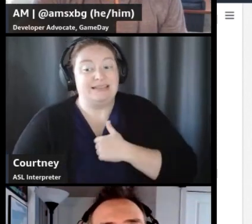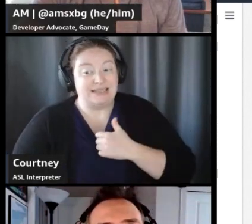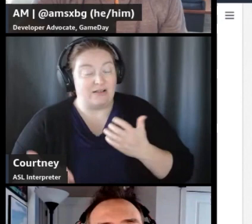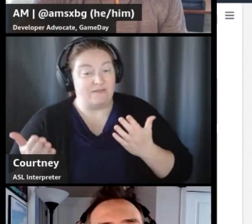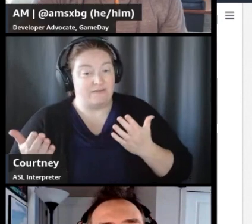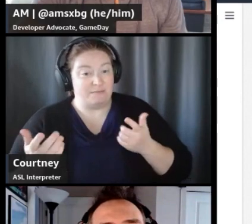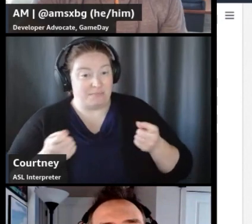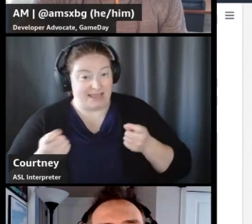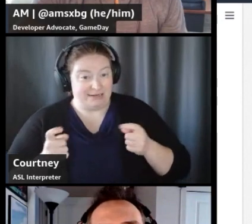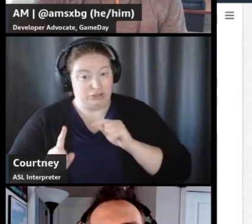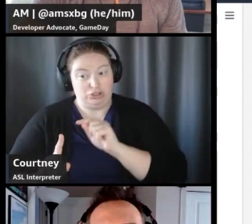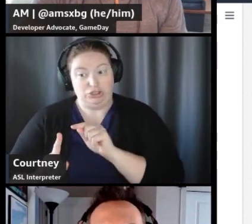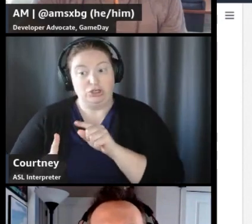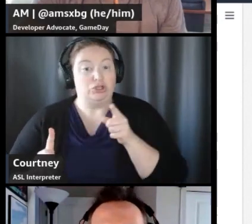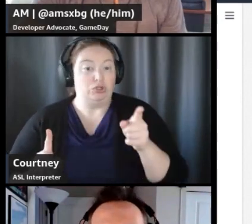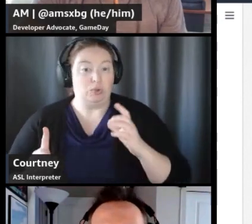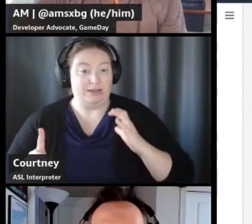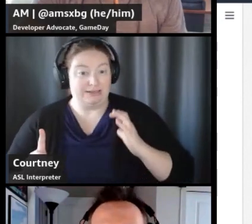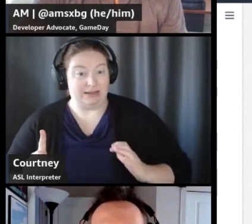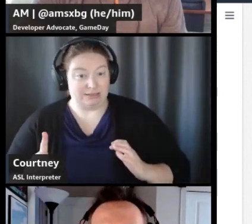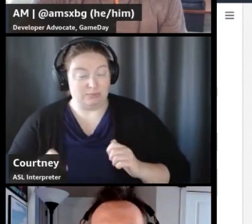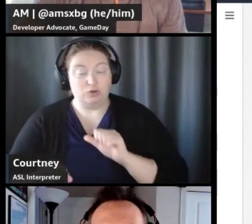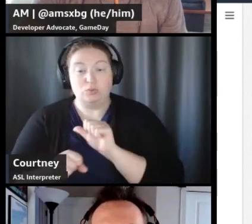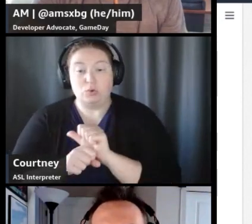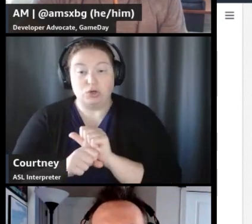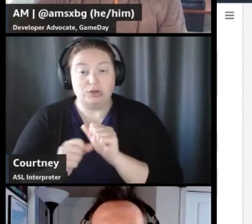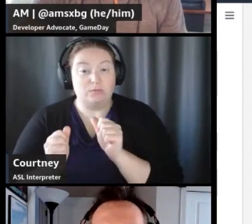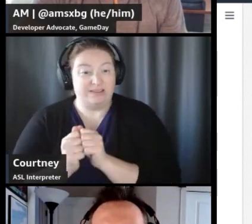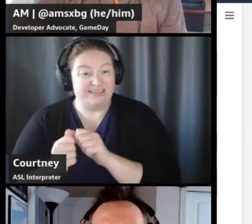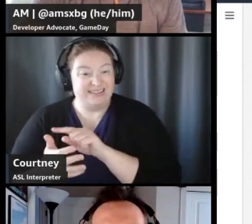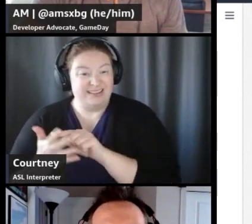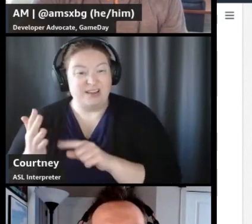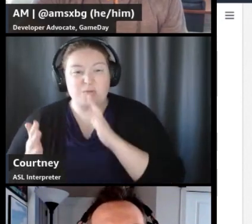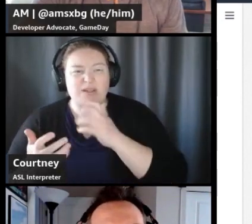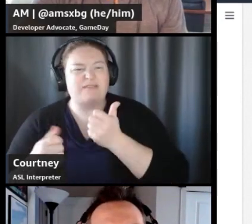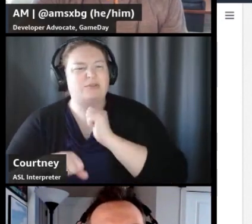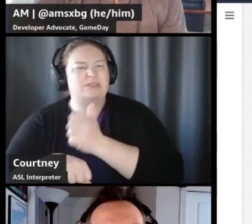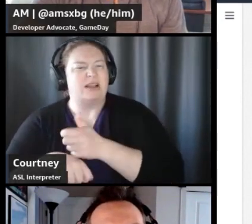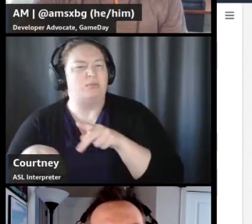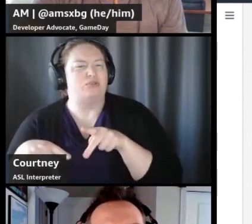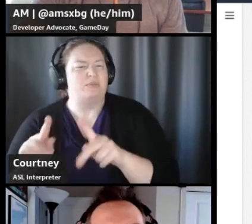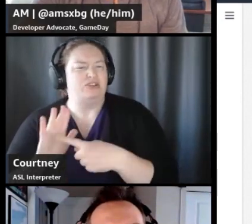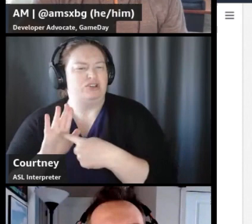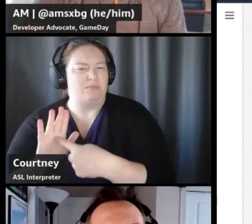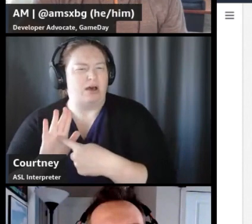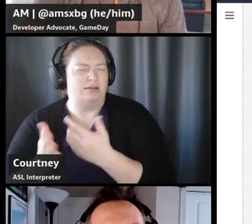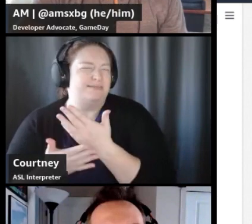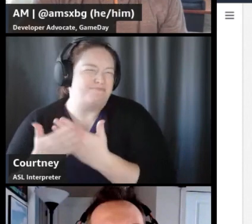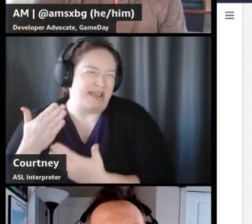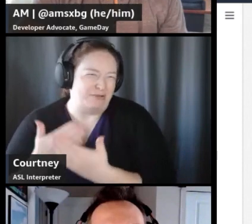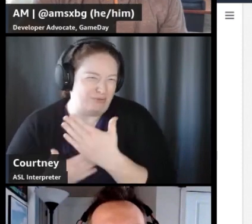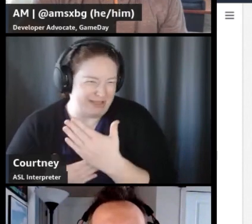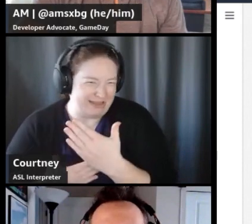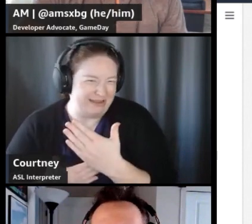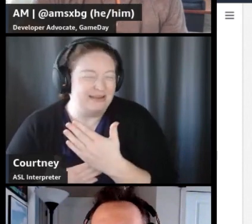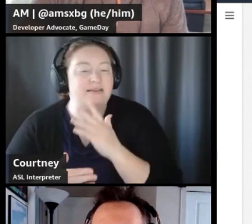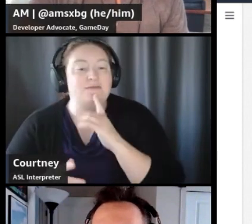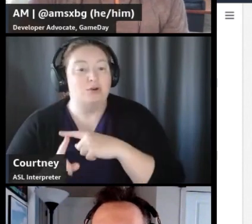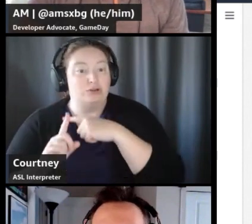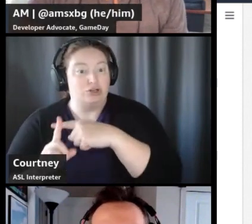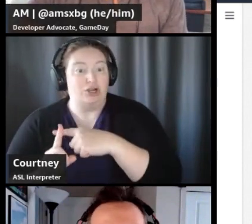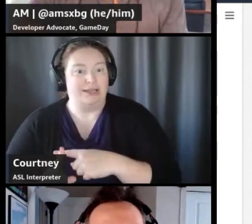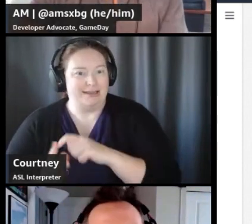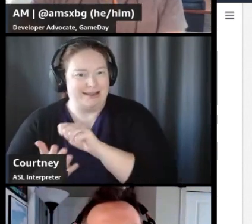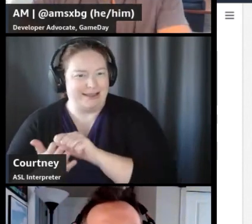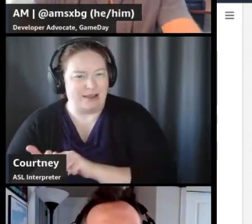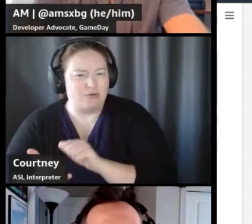that you as a customer, when you work with our tool, you will have to create these permission models fairly manually and go to those target accounts, create an